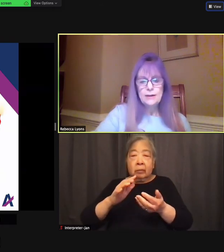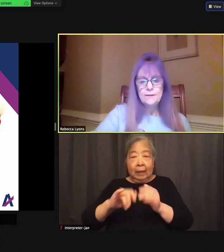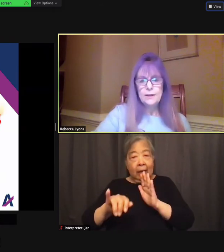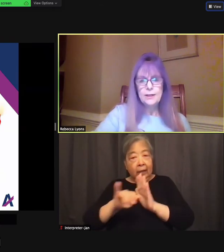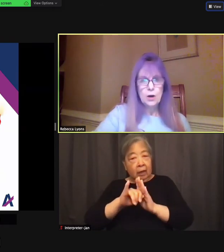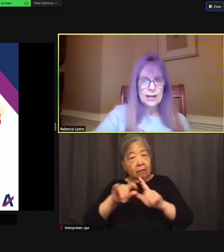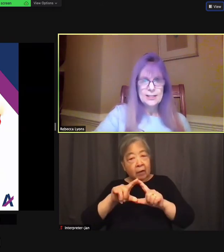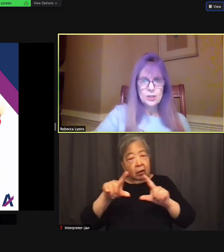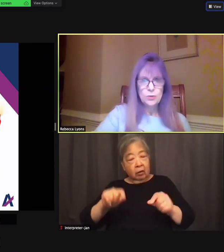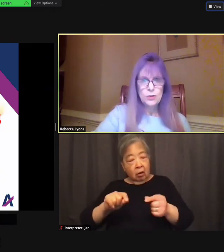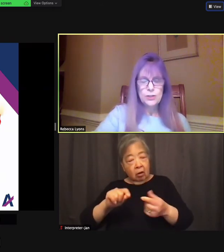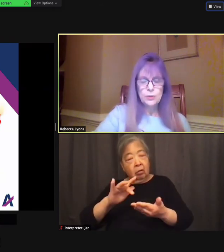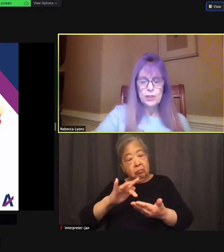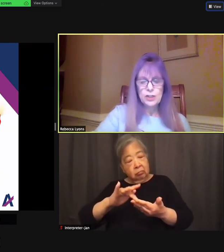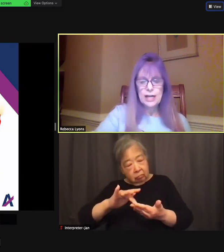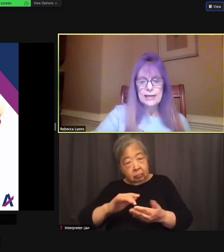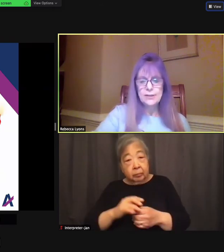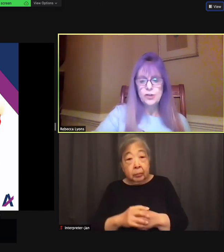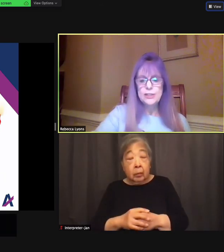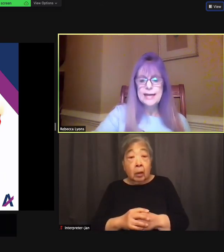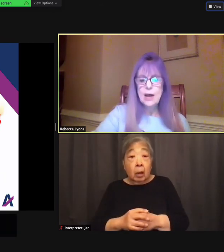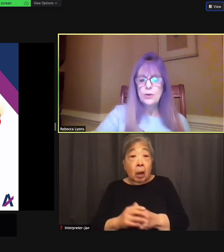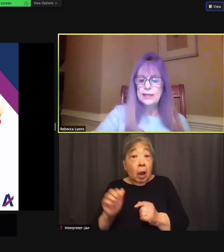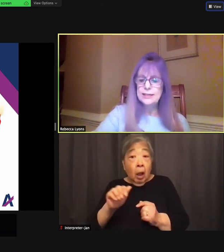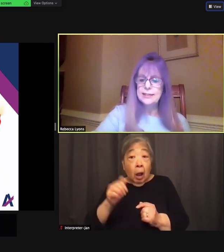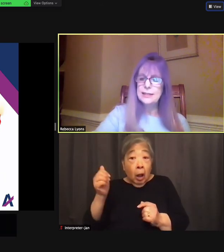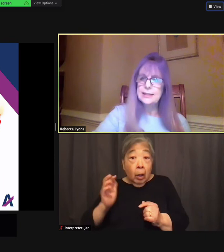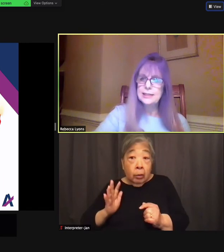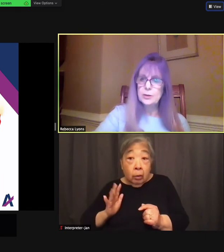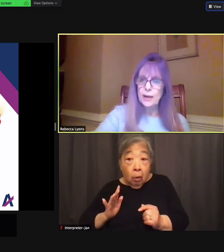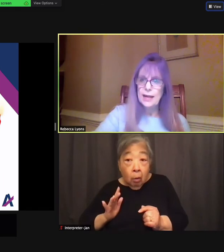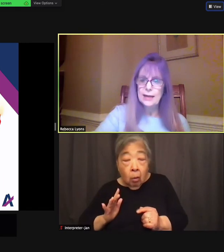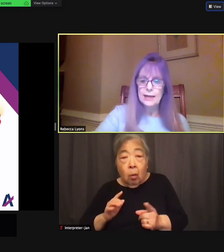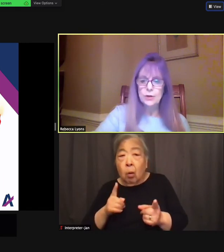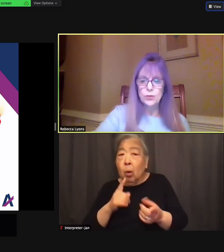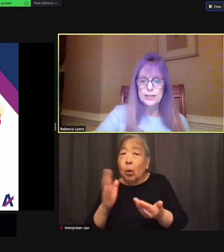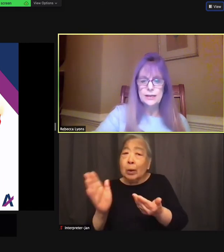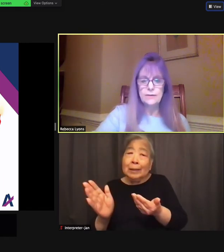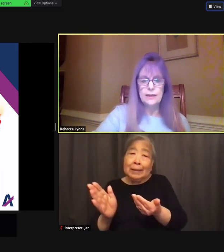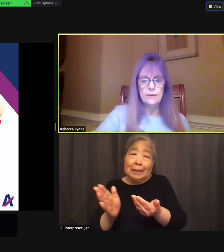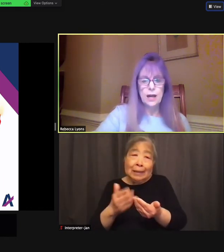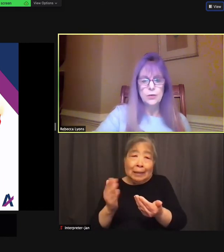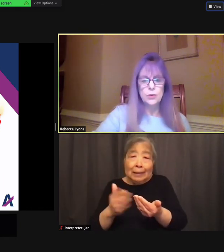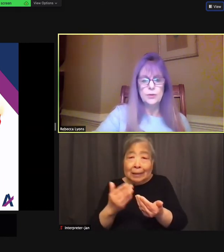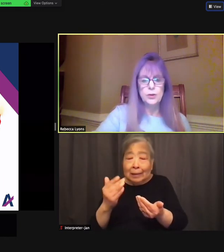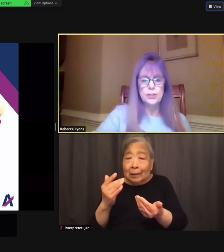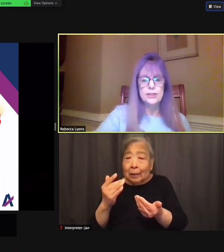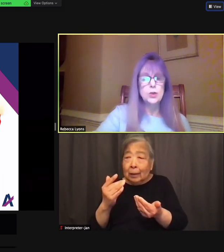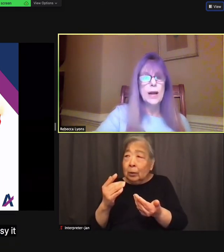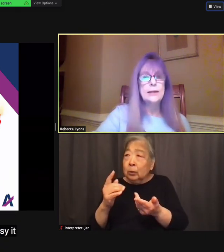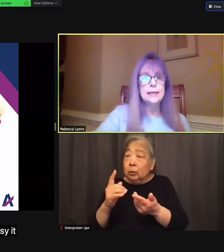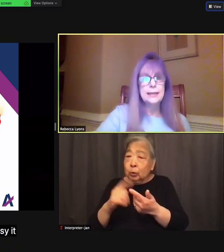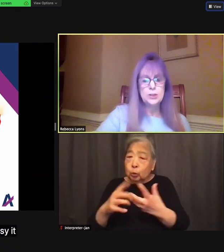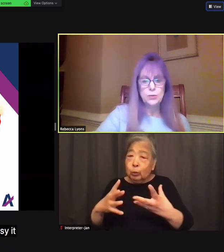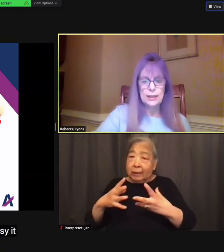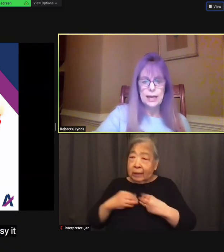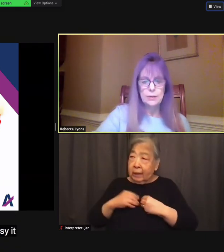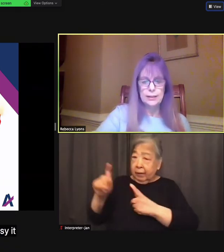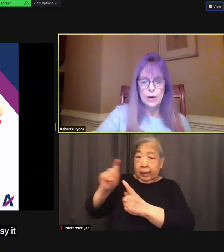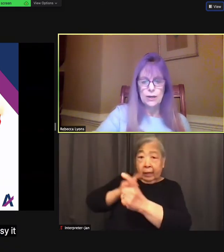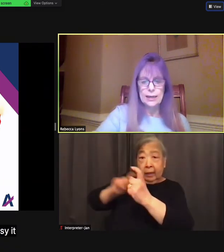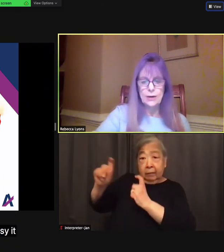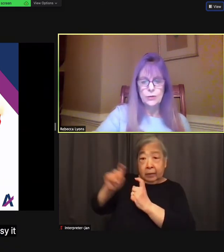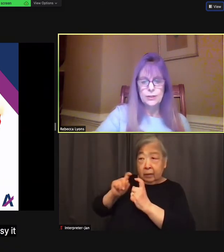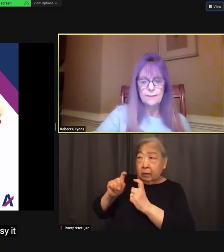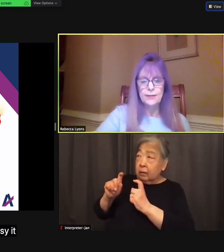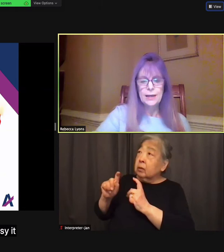Another benefit our customers appreciate is just how easy it is to make and receive gift contributions directly into an